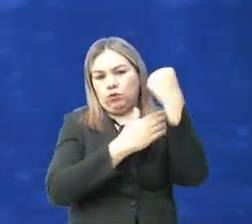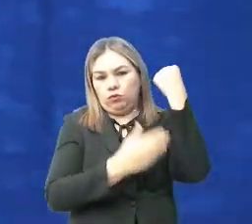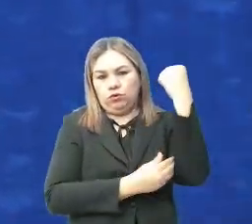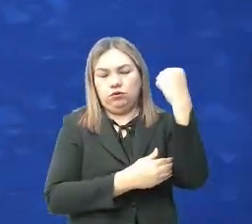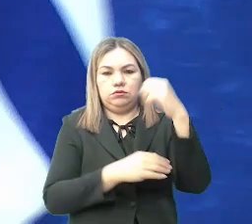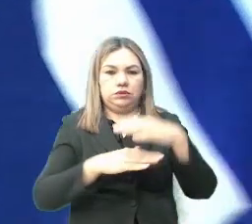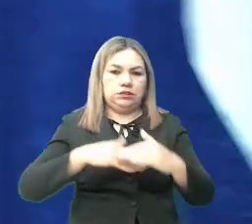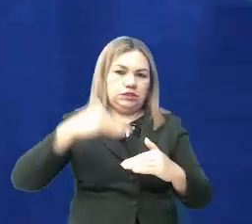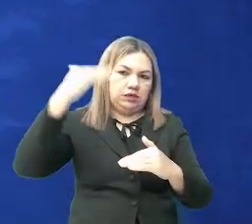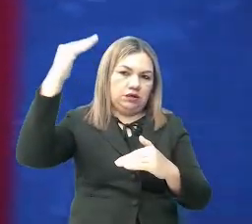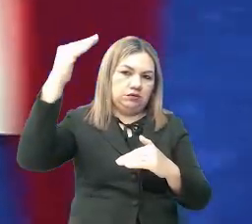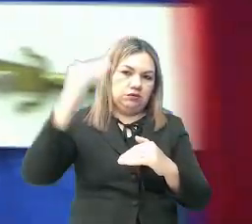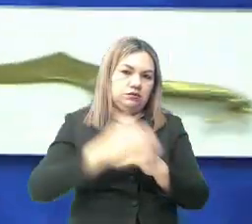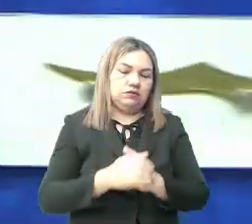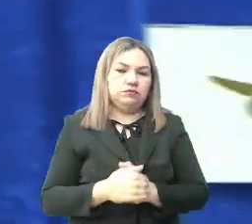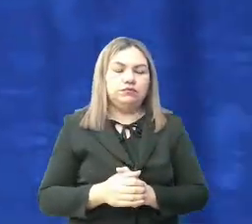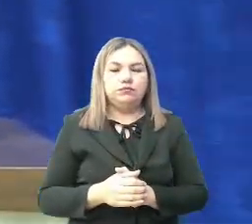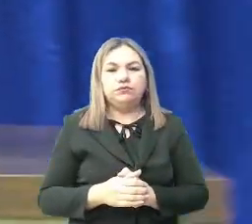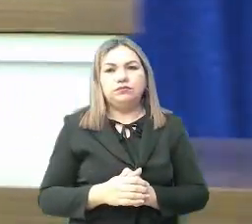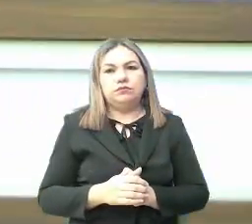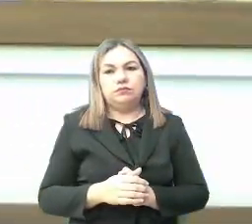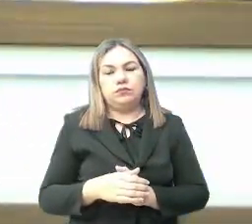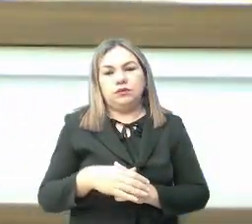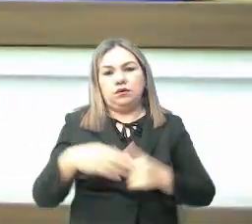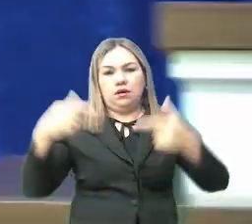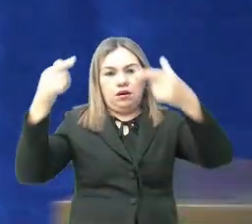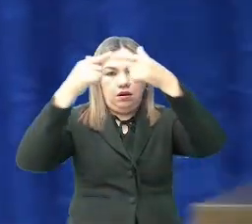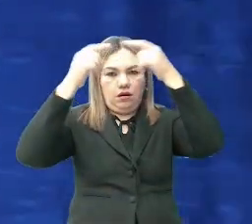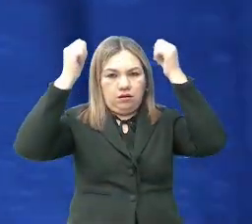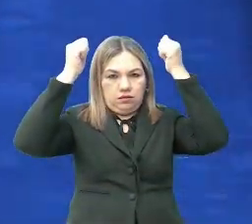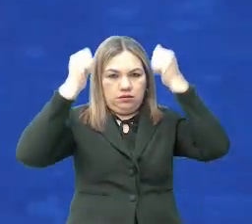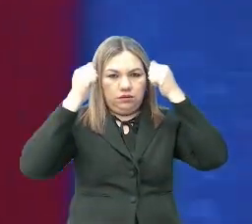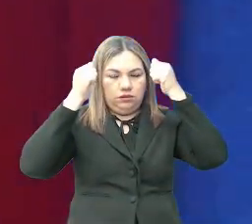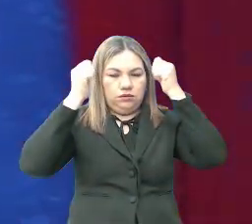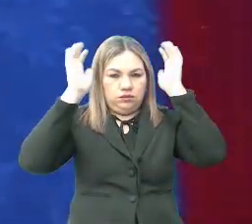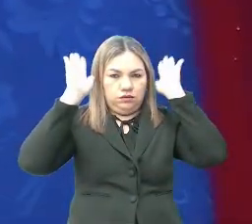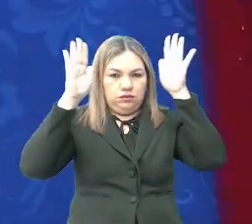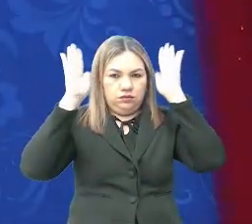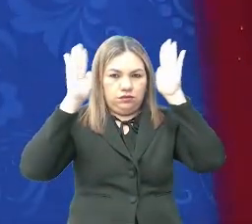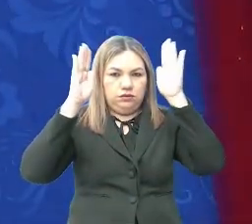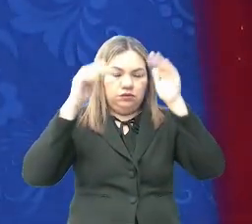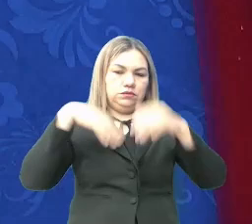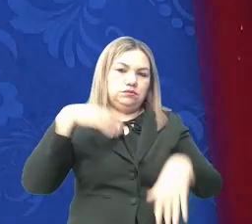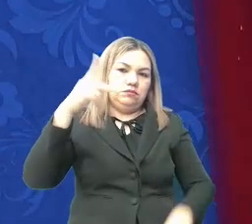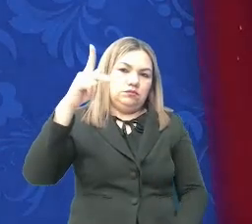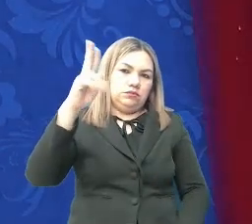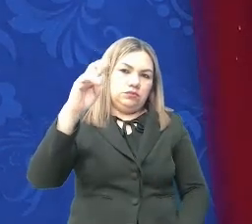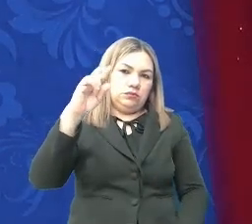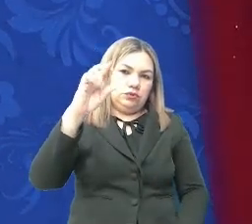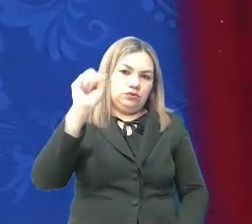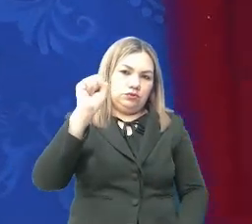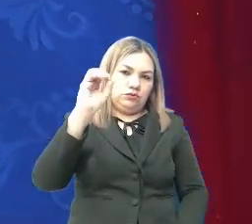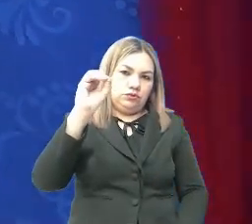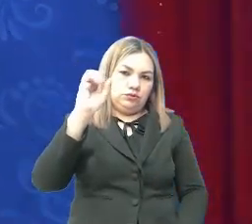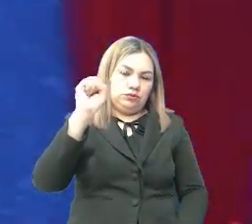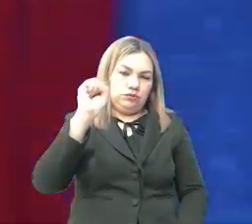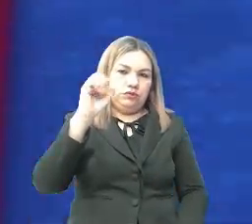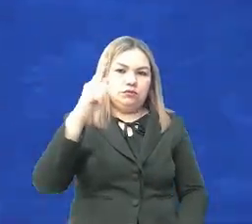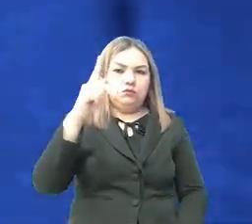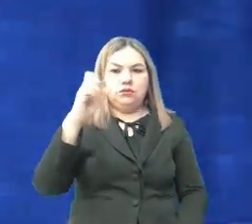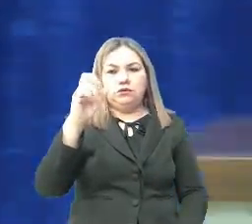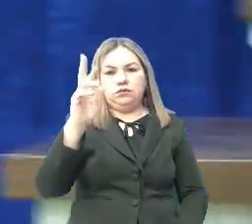the son of Gera, it's grain. Angels of prosperity. So what God, with